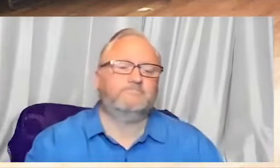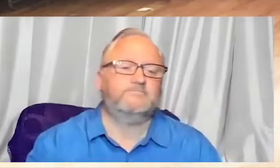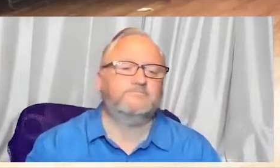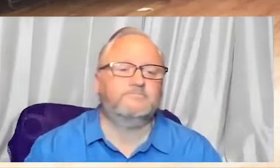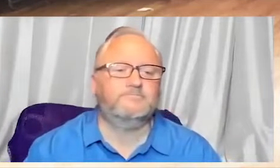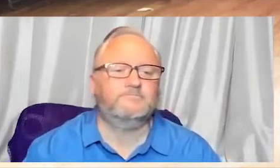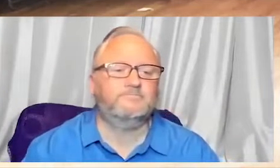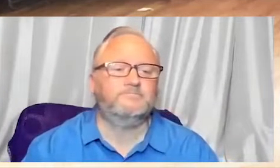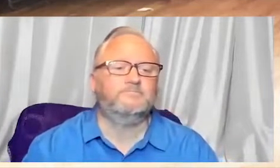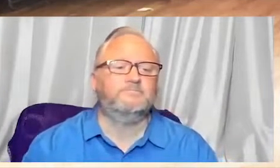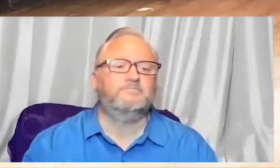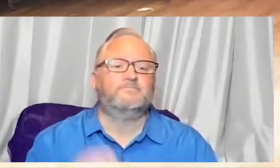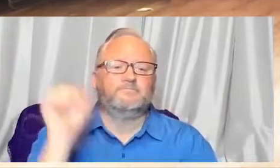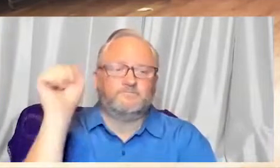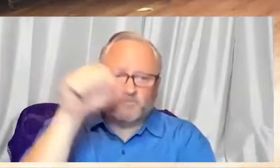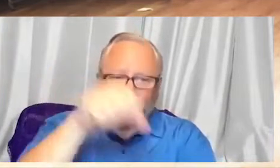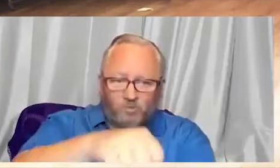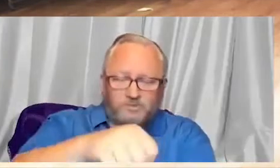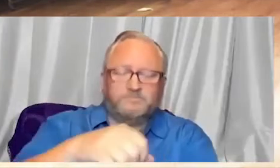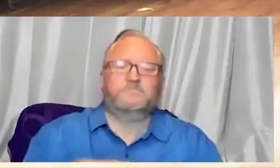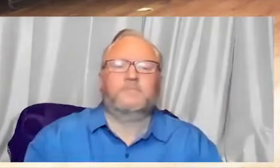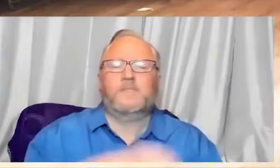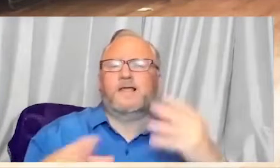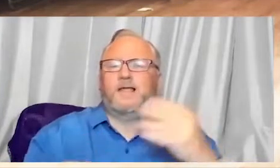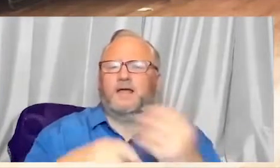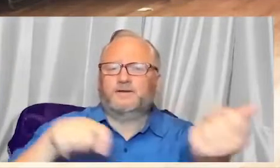Flow forward